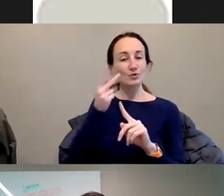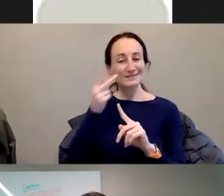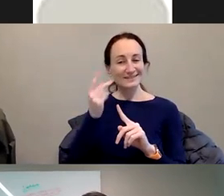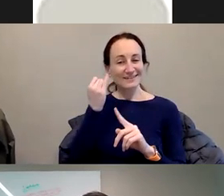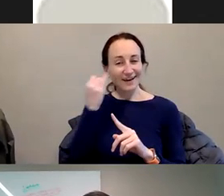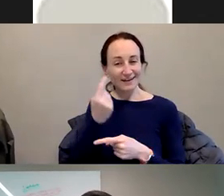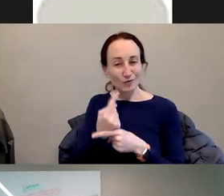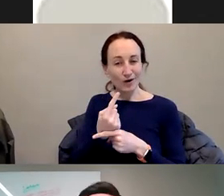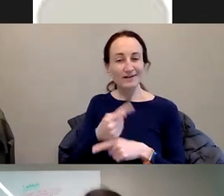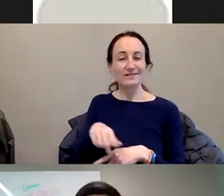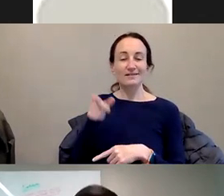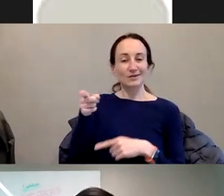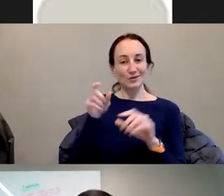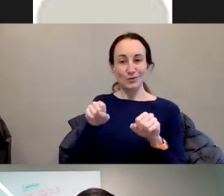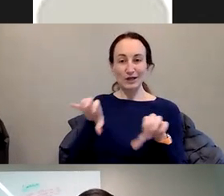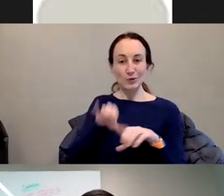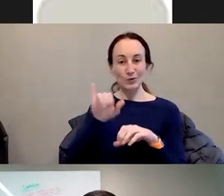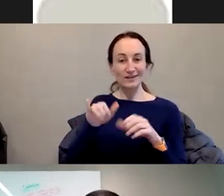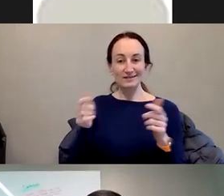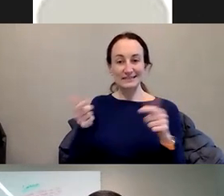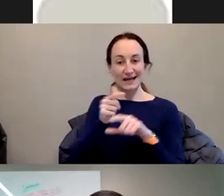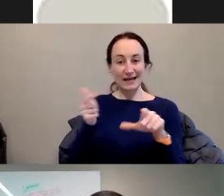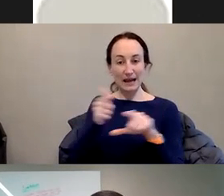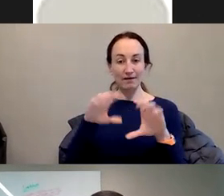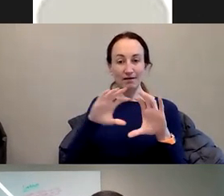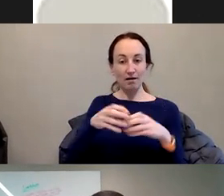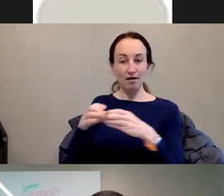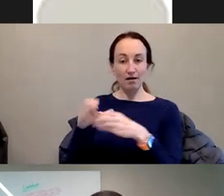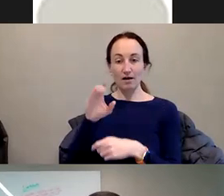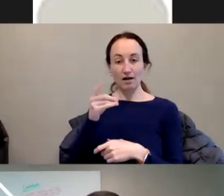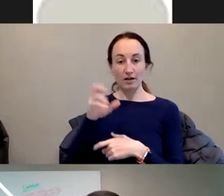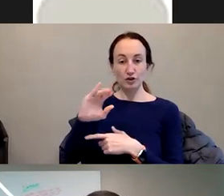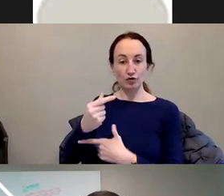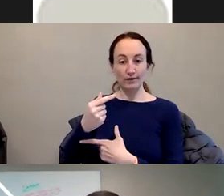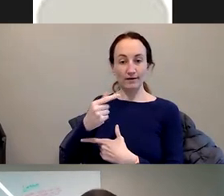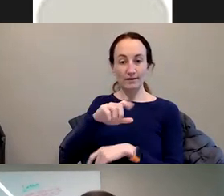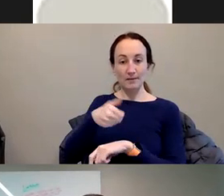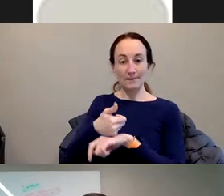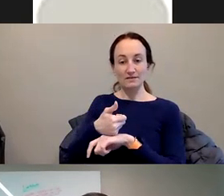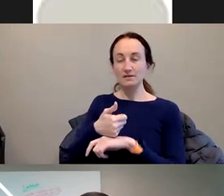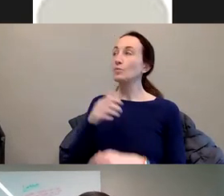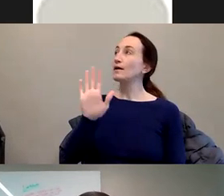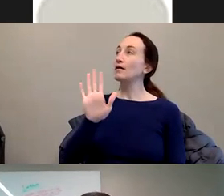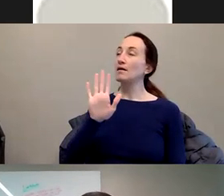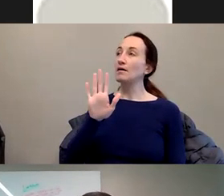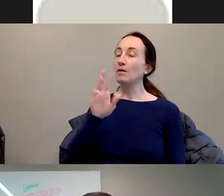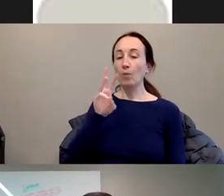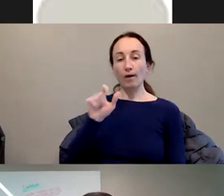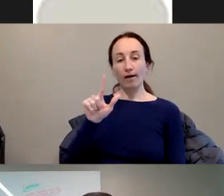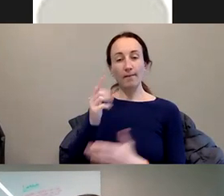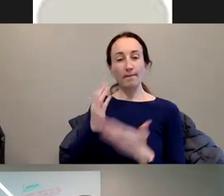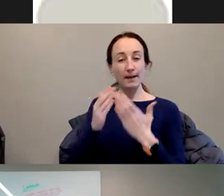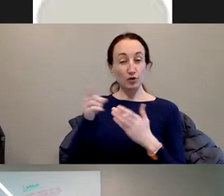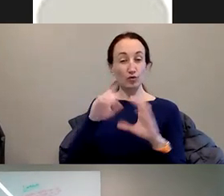right? You can do this dynamic clustering based on, well, maybe you can also